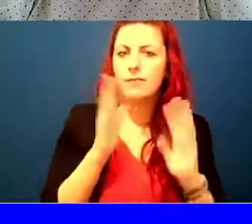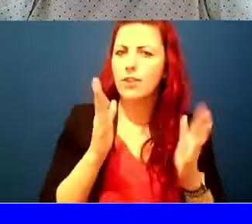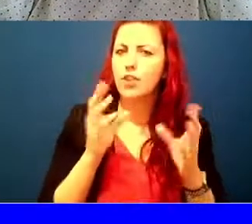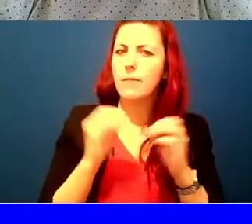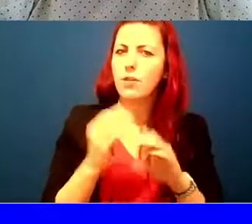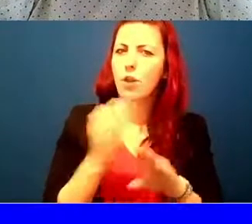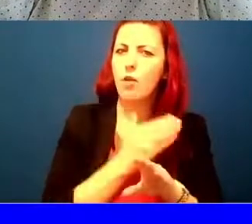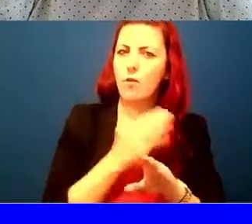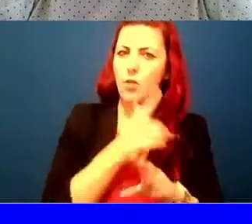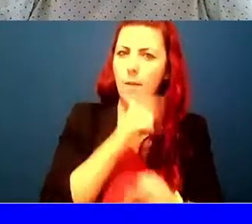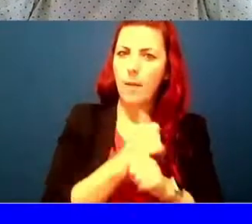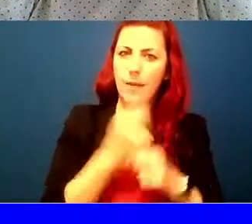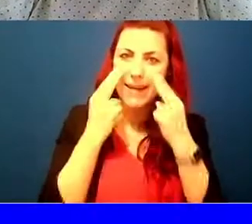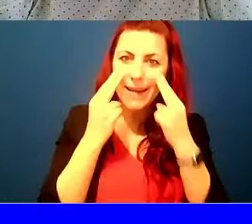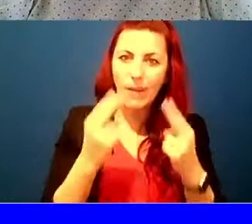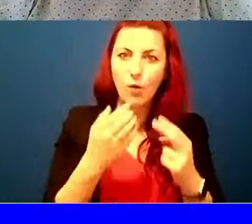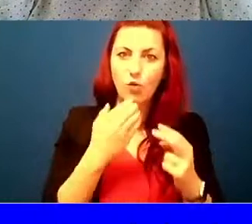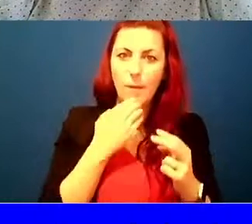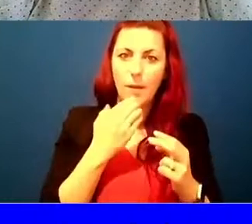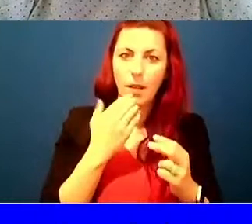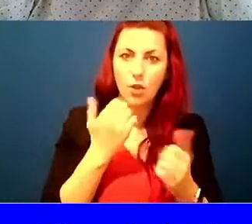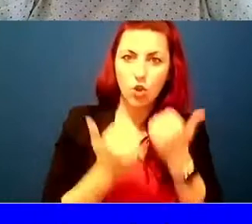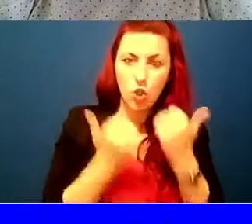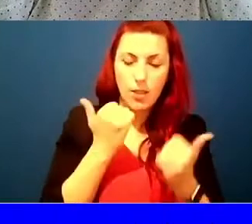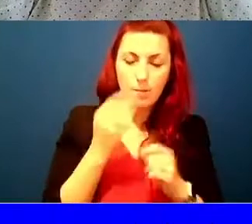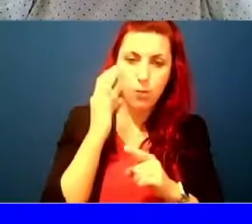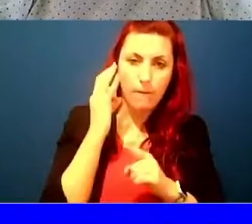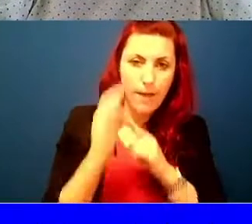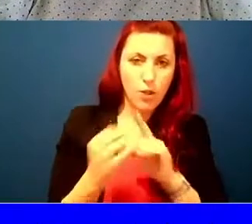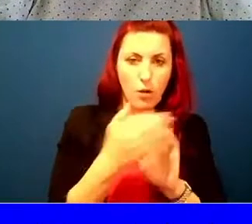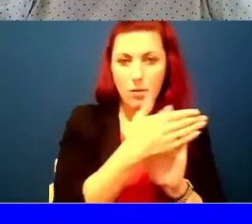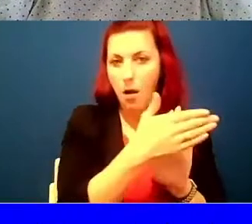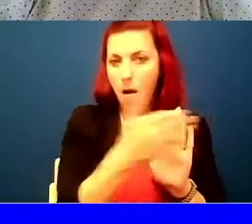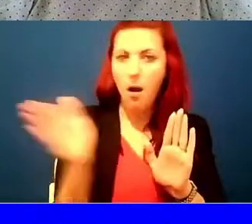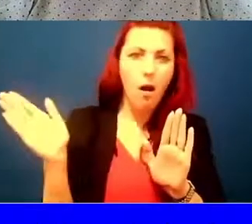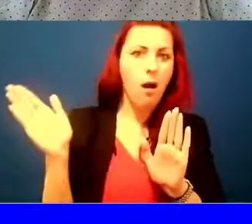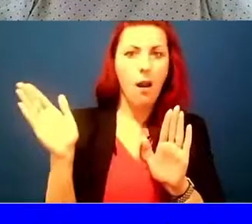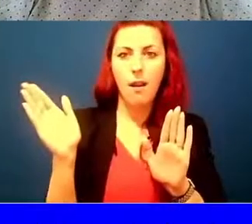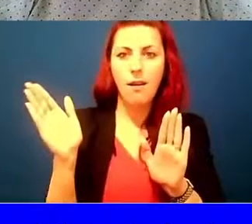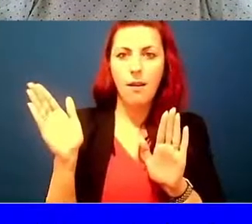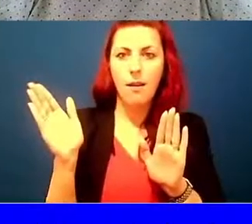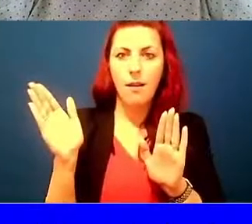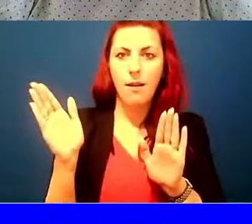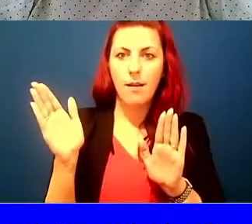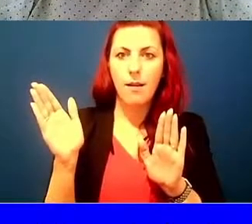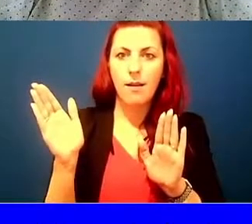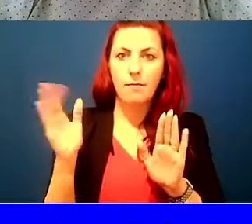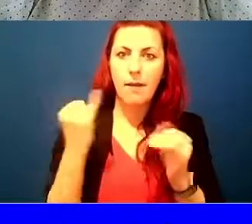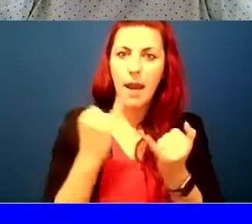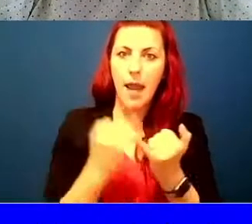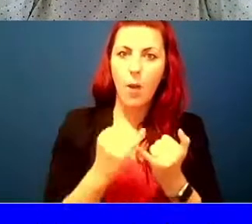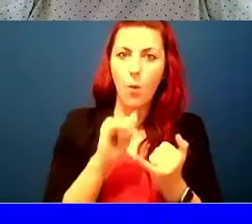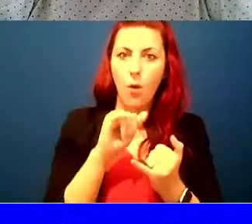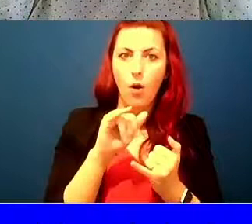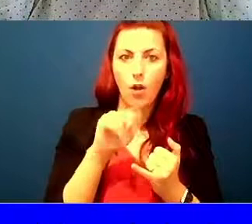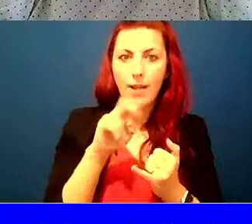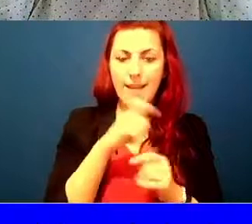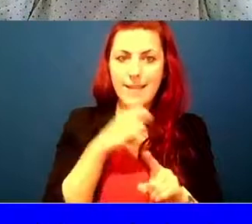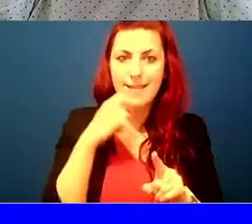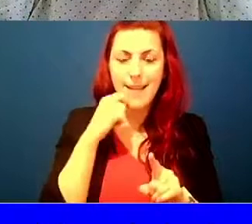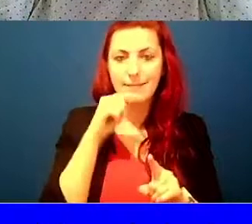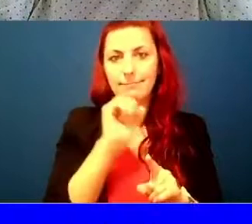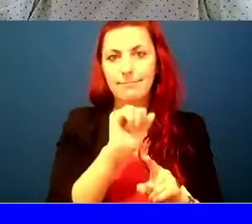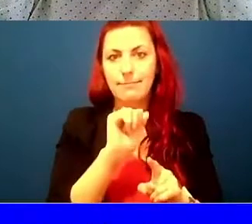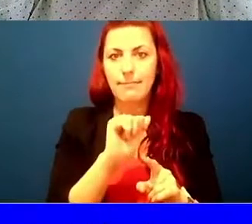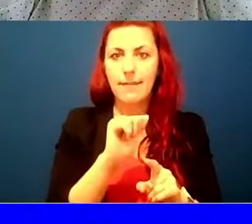need for criminal justice professionals across the whole arena around Áine's Act, if we call it that, the